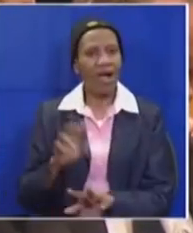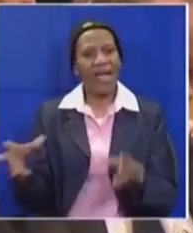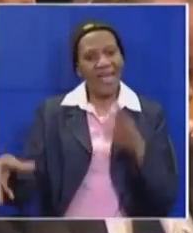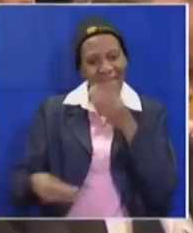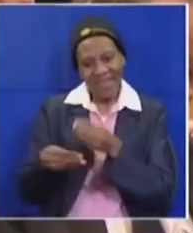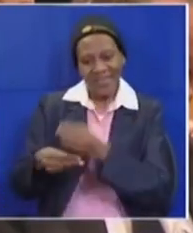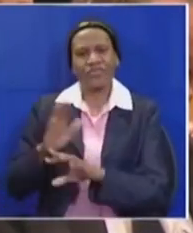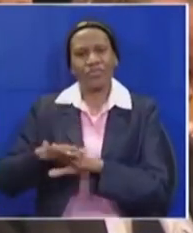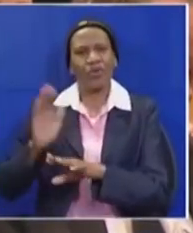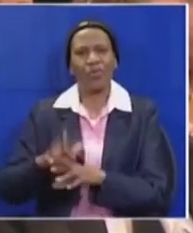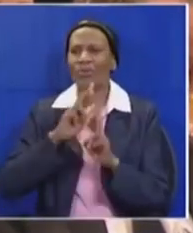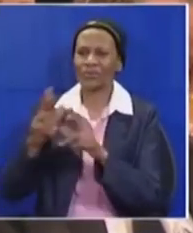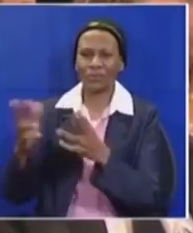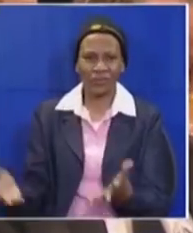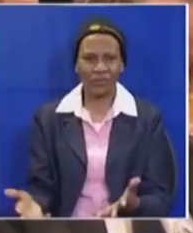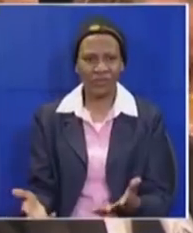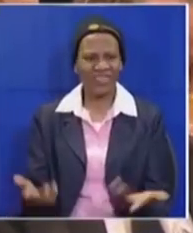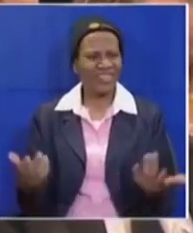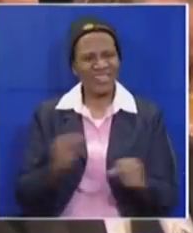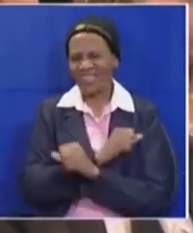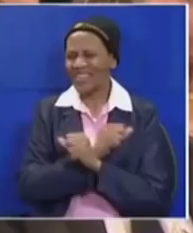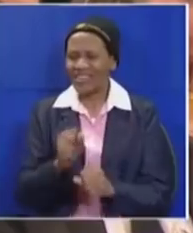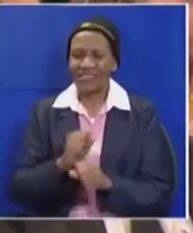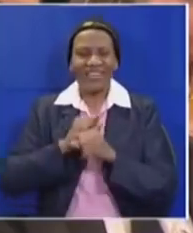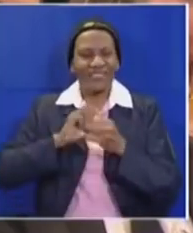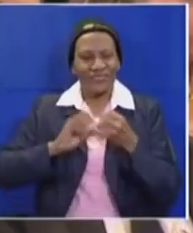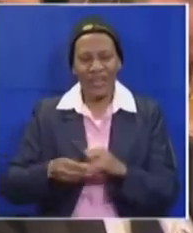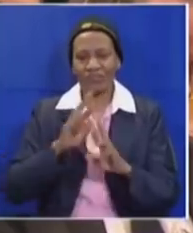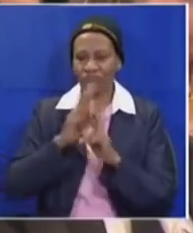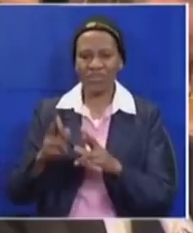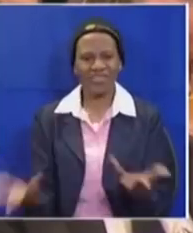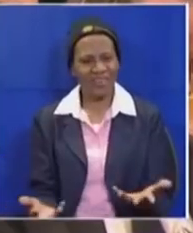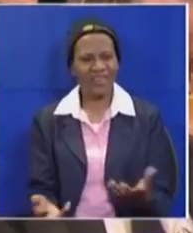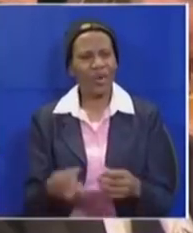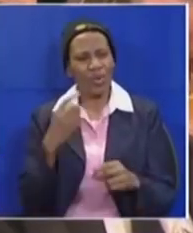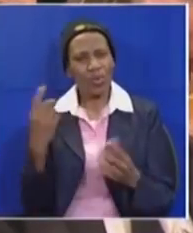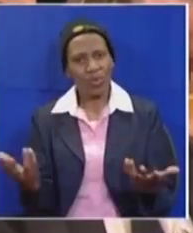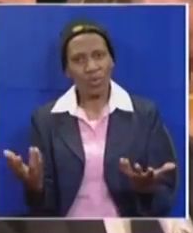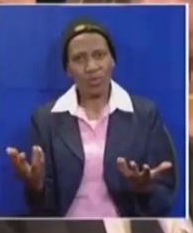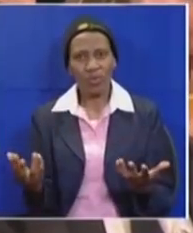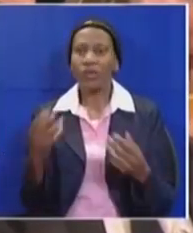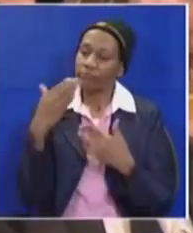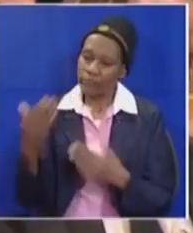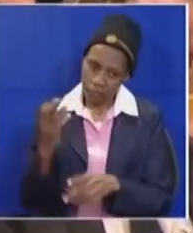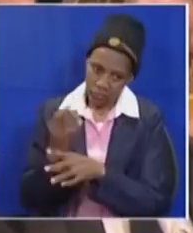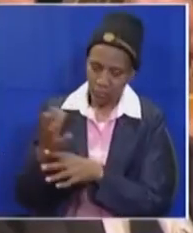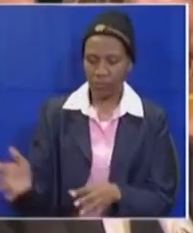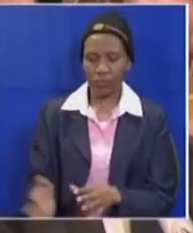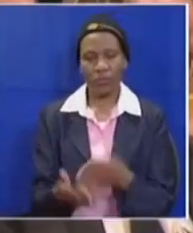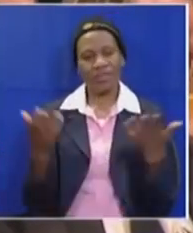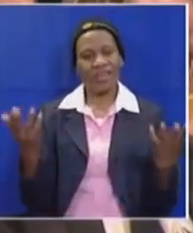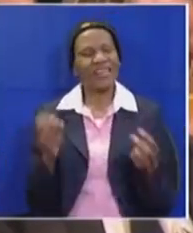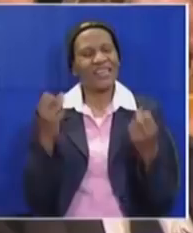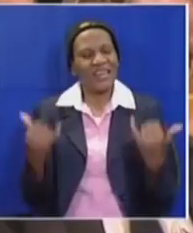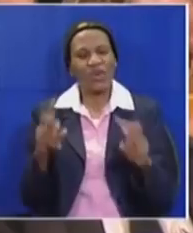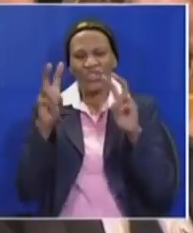an answer. Okay. He came nowhere. He should rather have spoken to the Minister for Public Works to know exactly what the subject matter